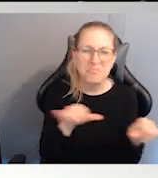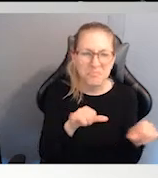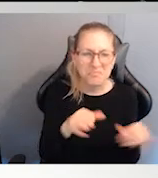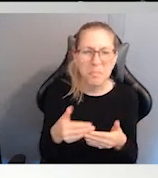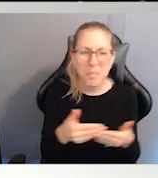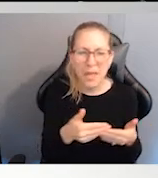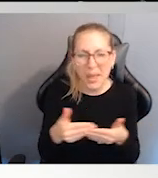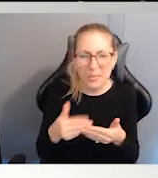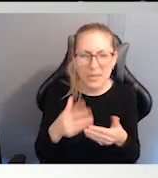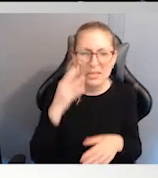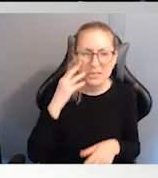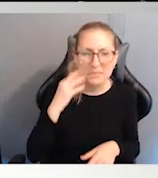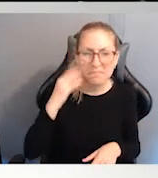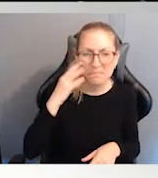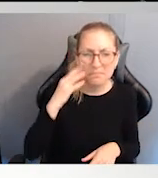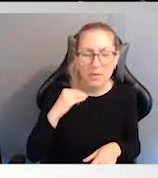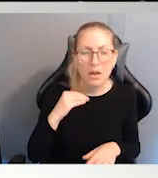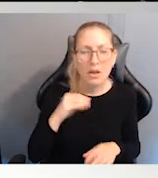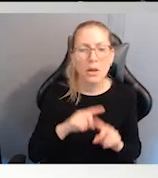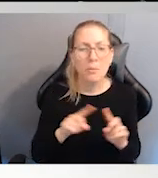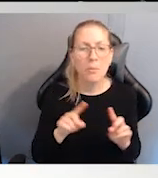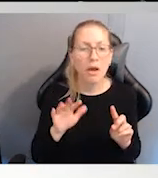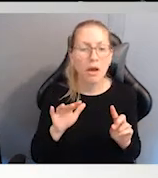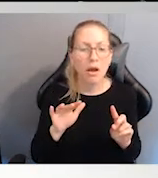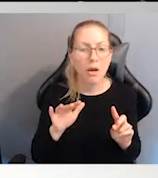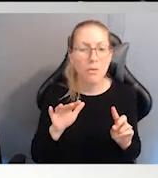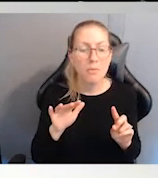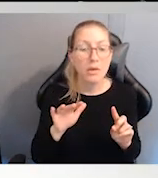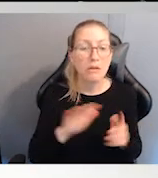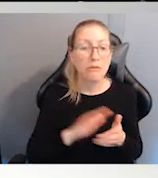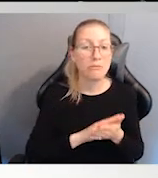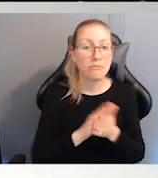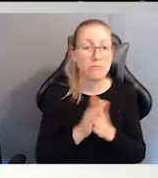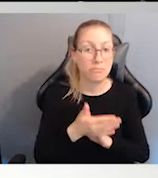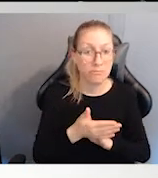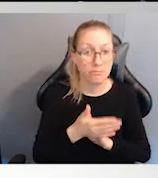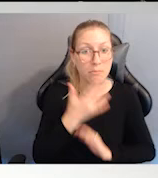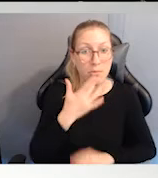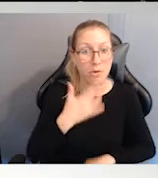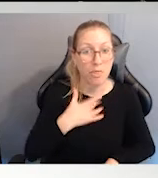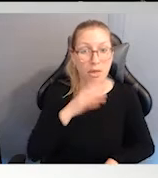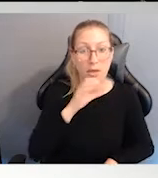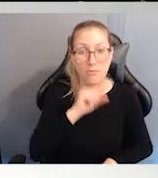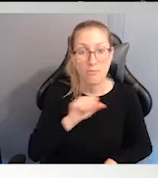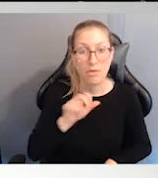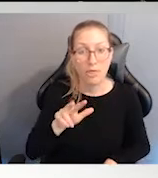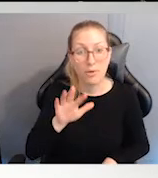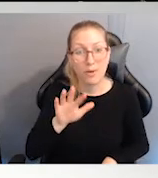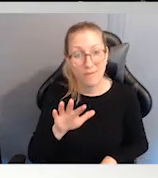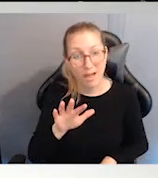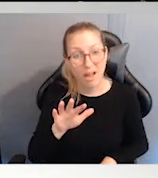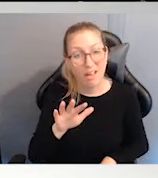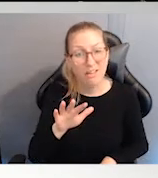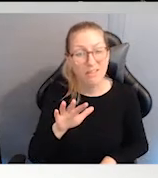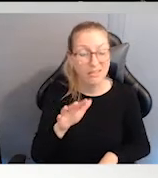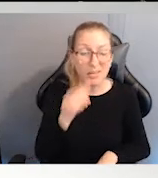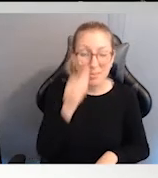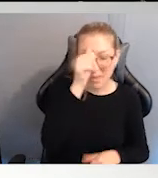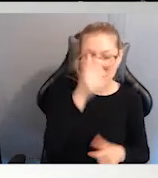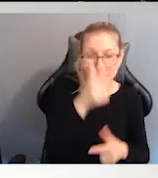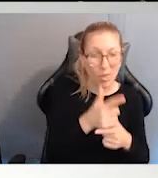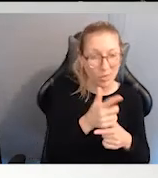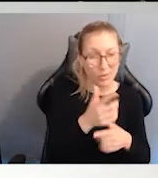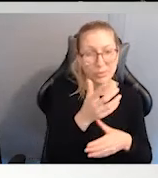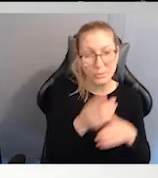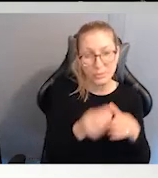But I turned 35 when my brother passed. We